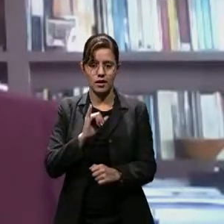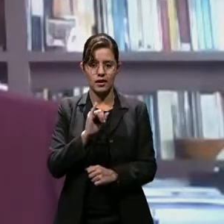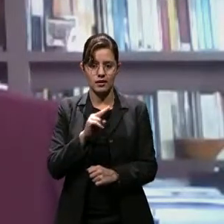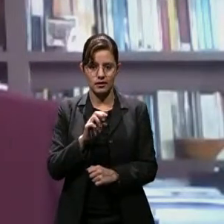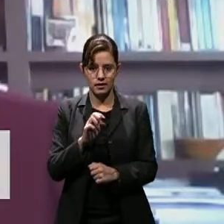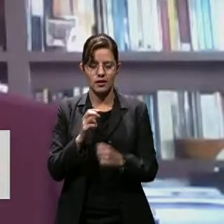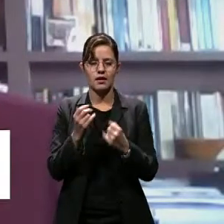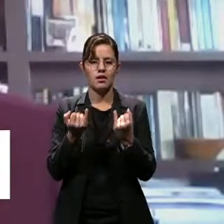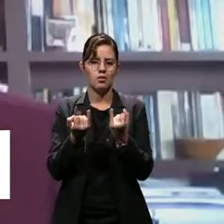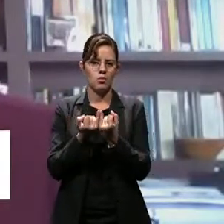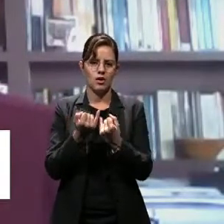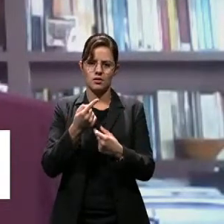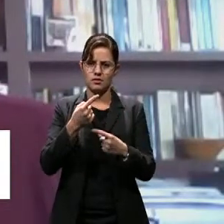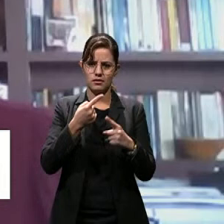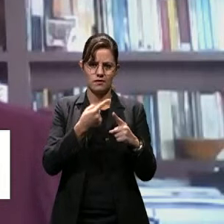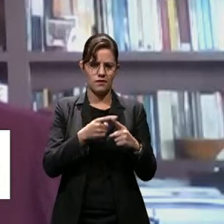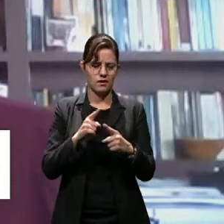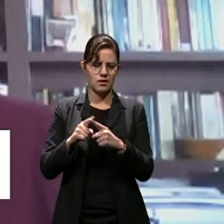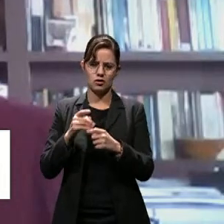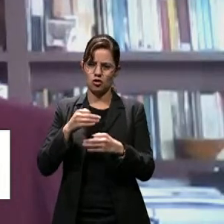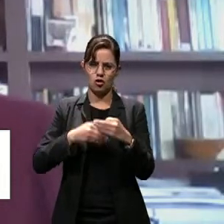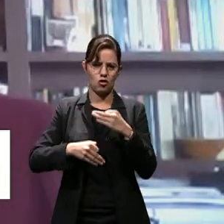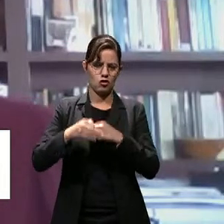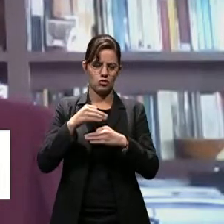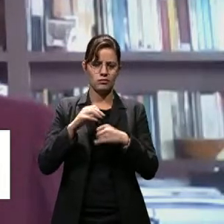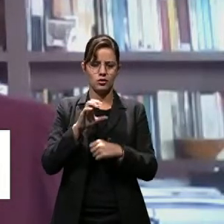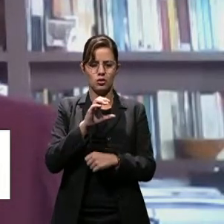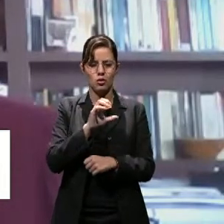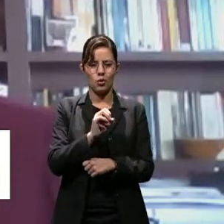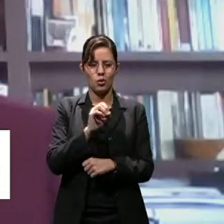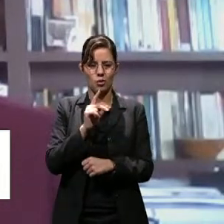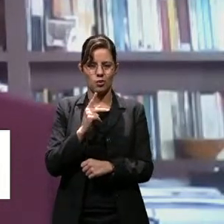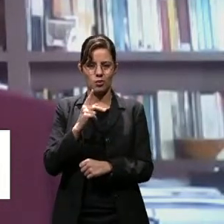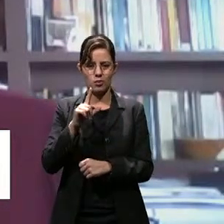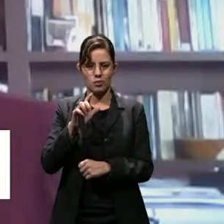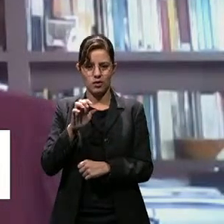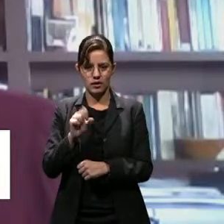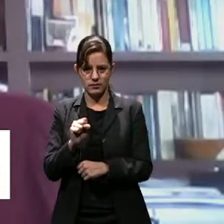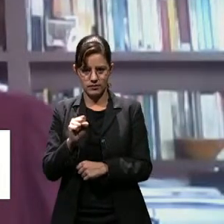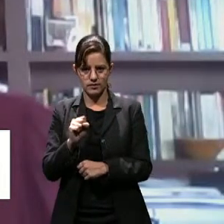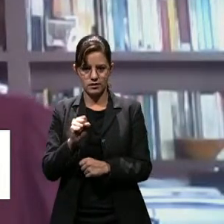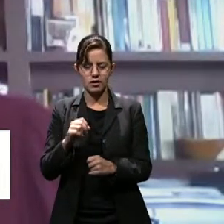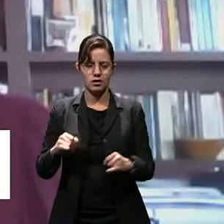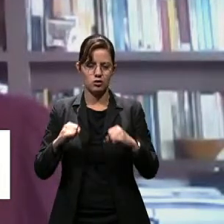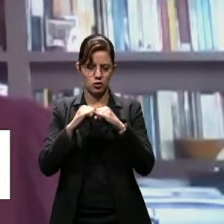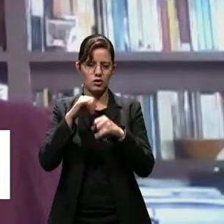a candidacy, the INE and all the electoral local institute